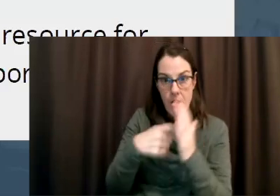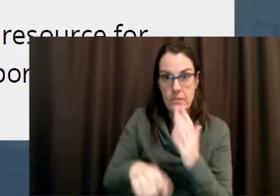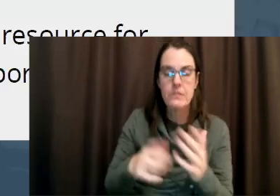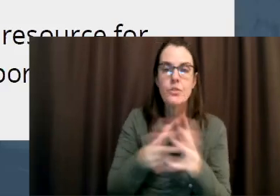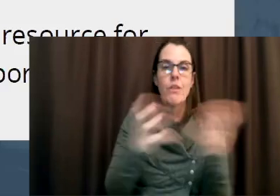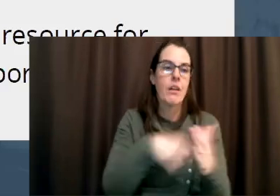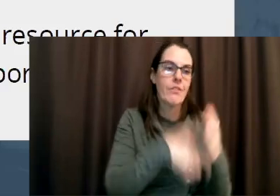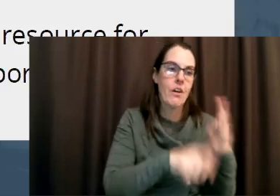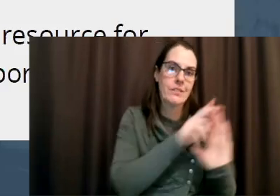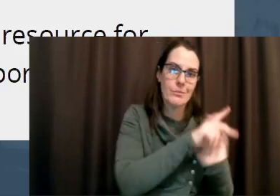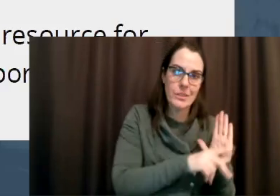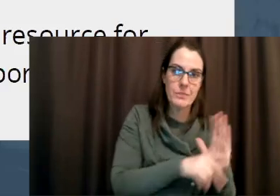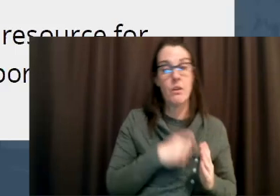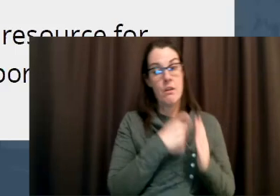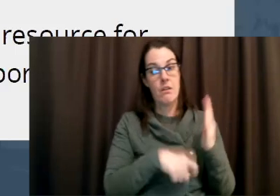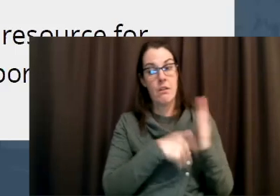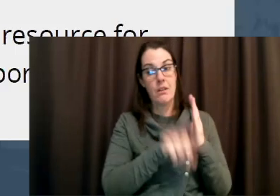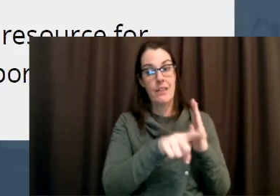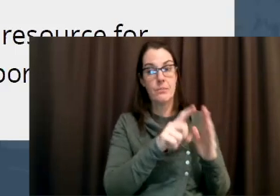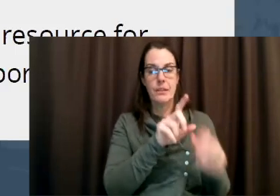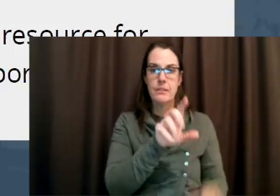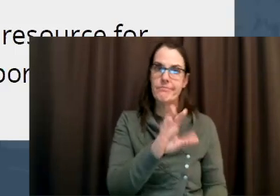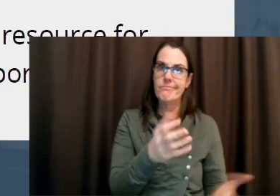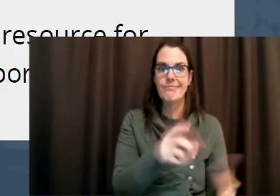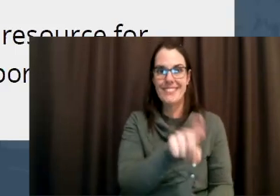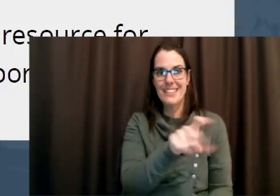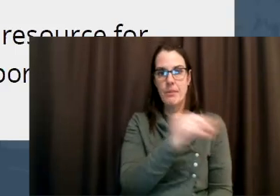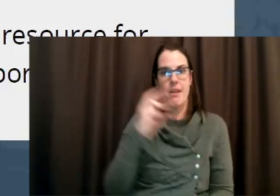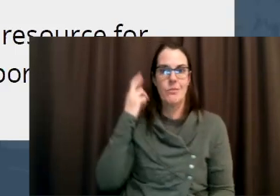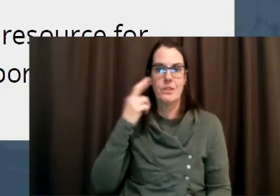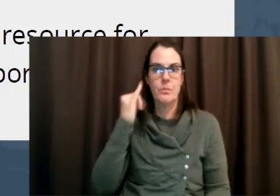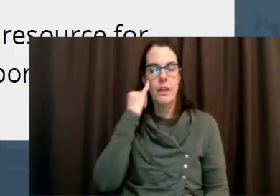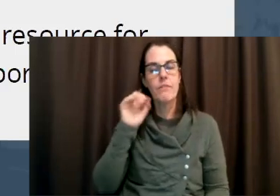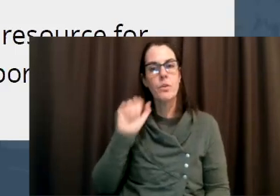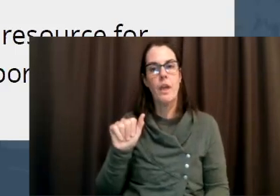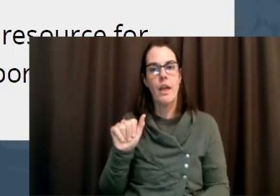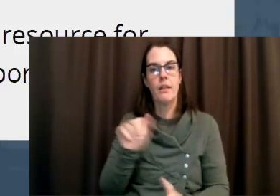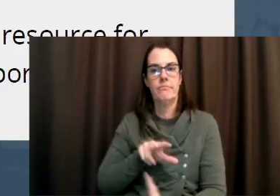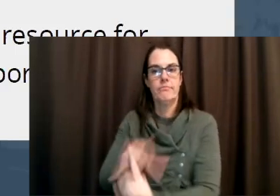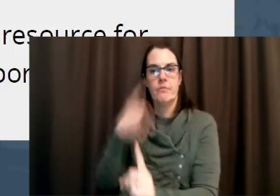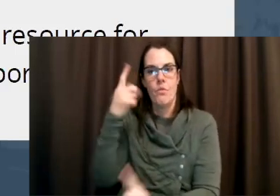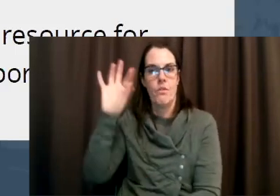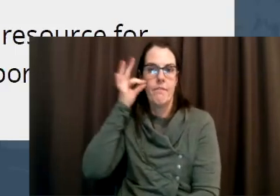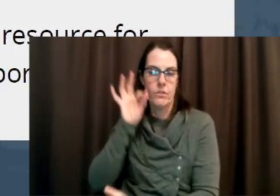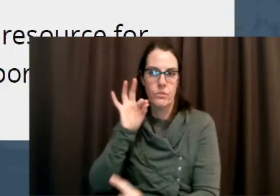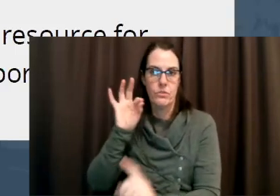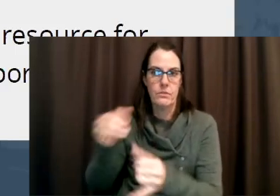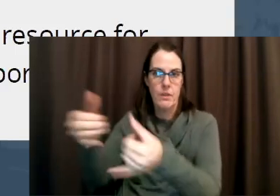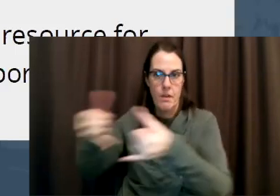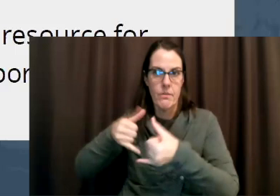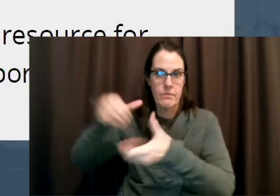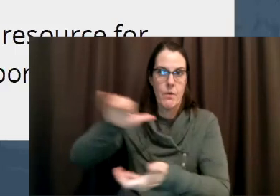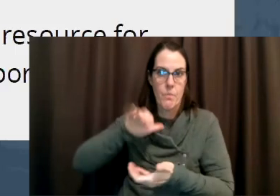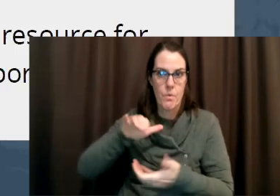costs have to be necessary and reasonable to be allocable to a federal award. We